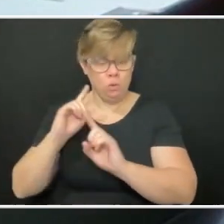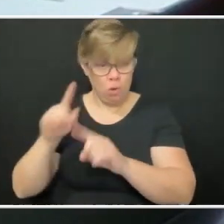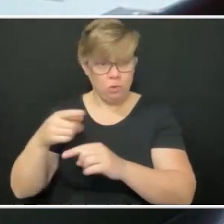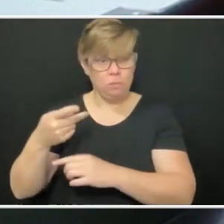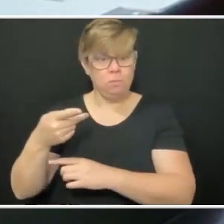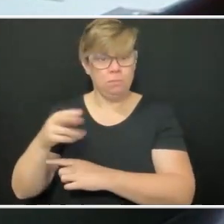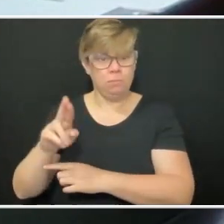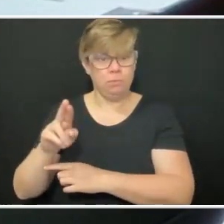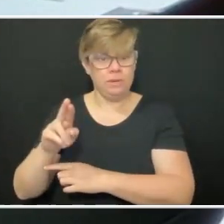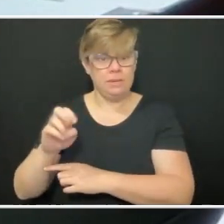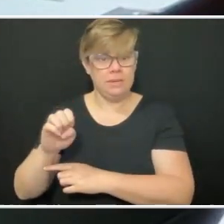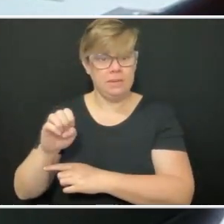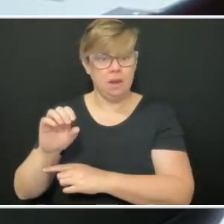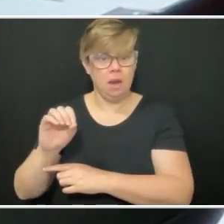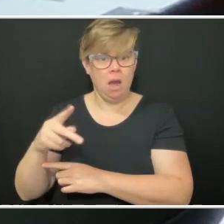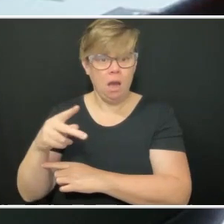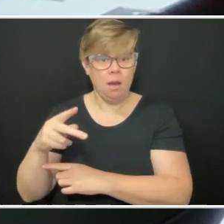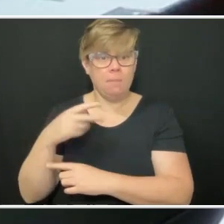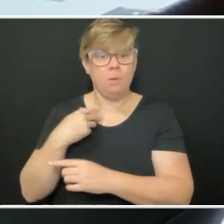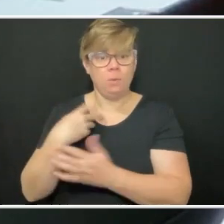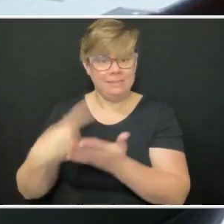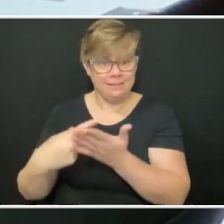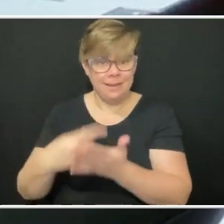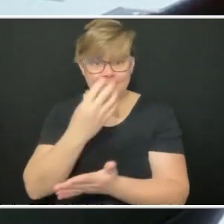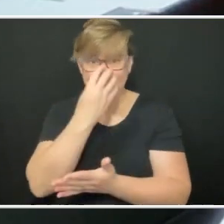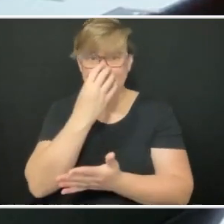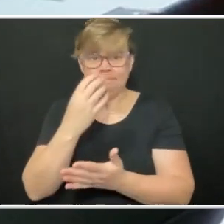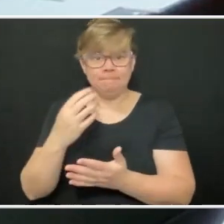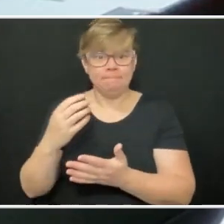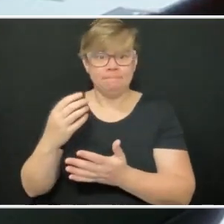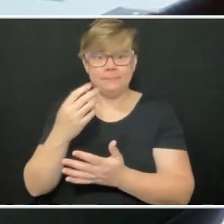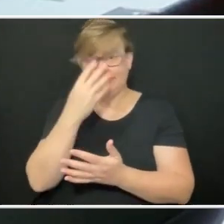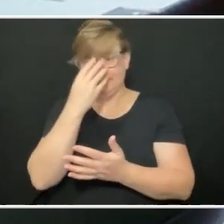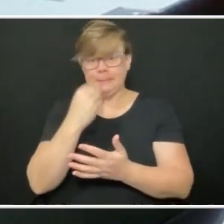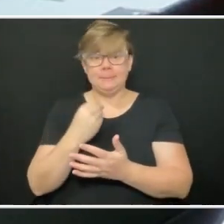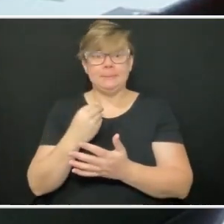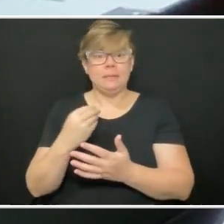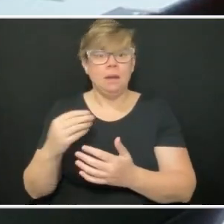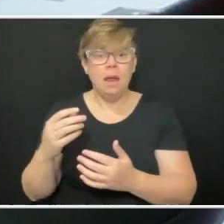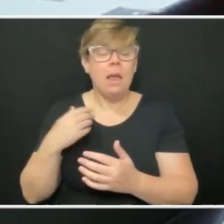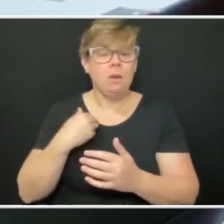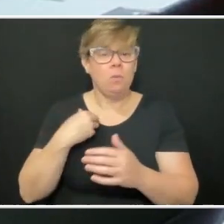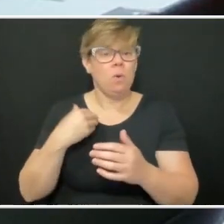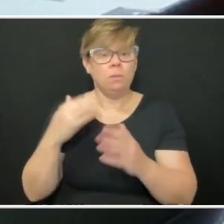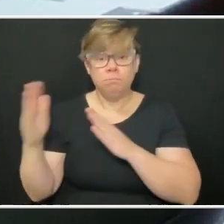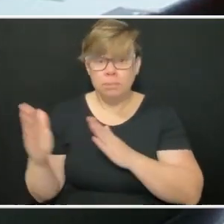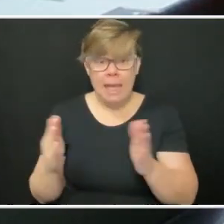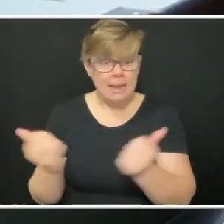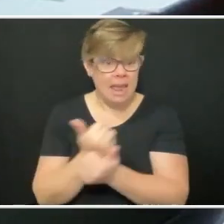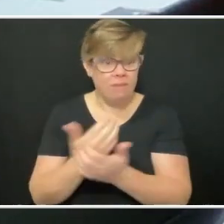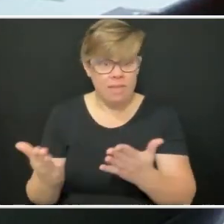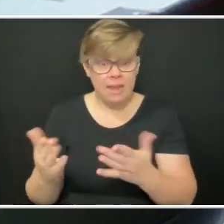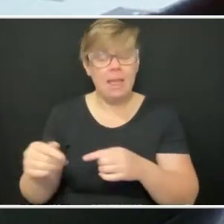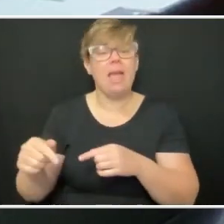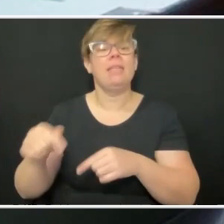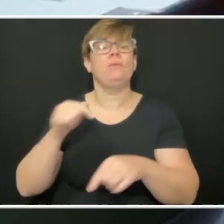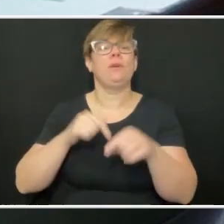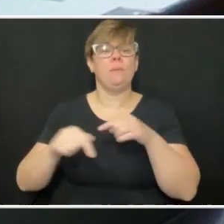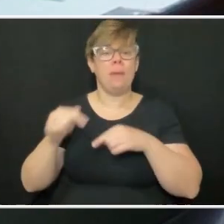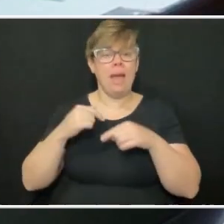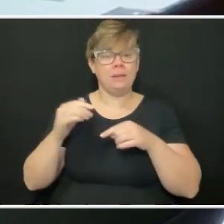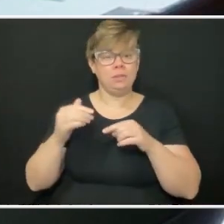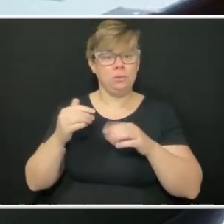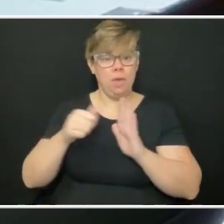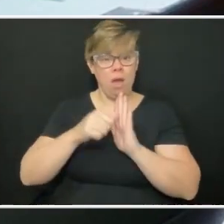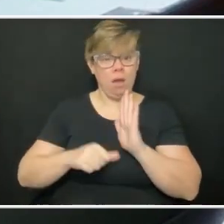the anesthesia, our day planning and stuff, and then we go back to the operating room. He goes